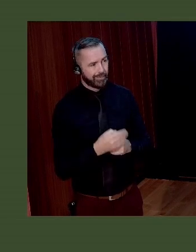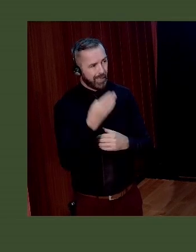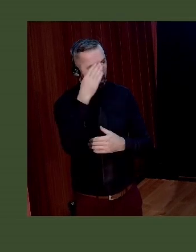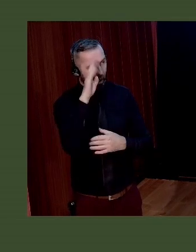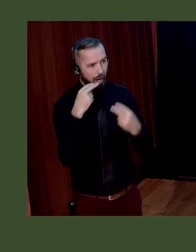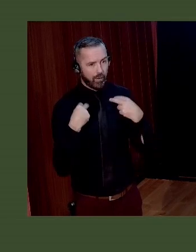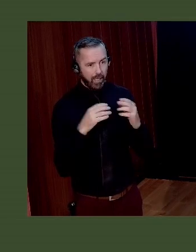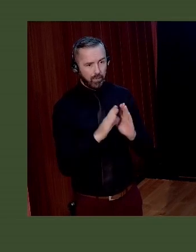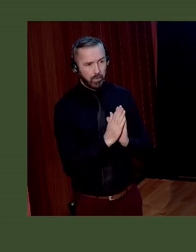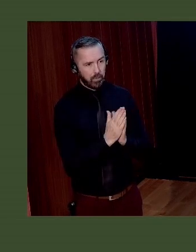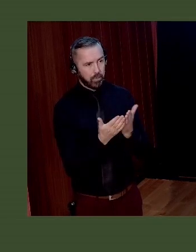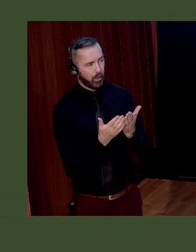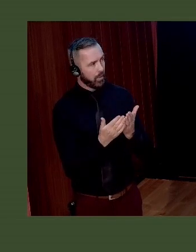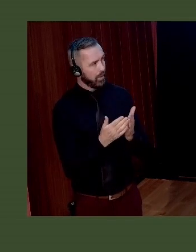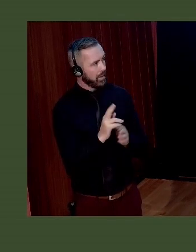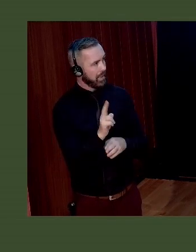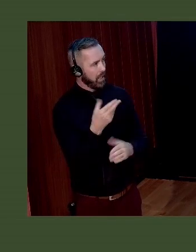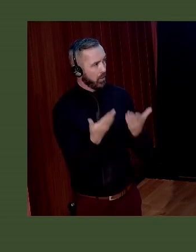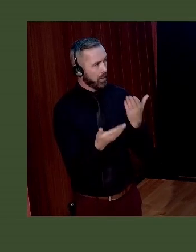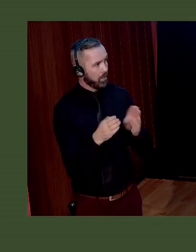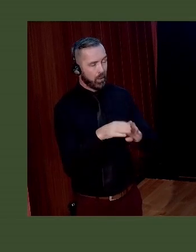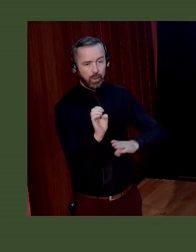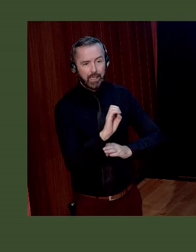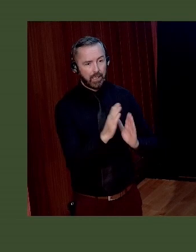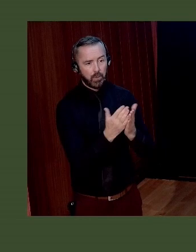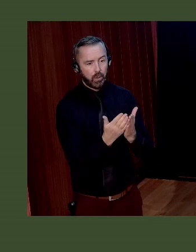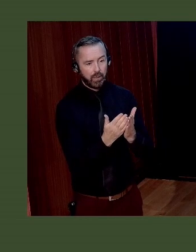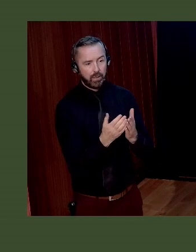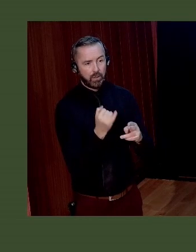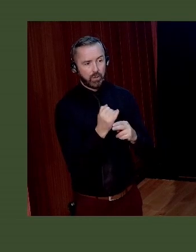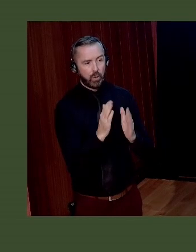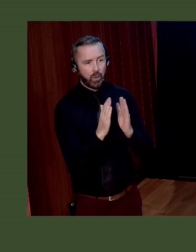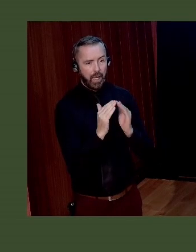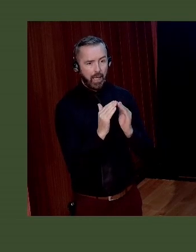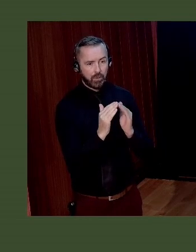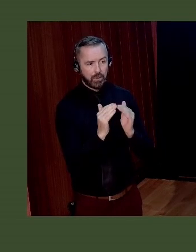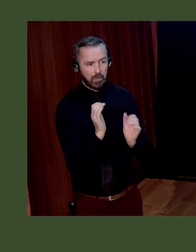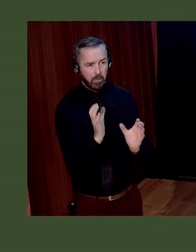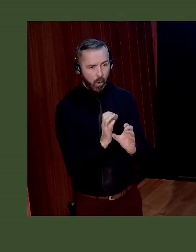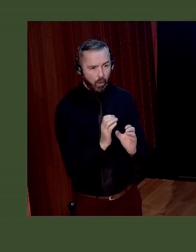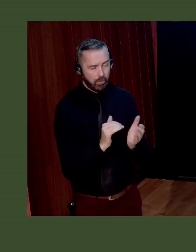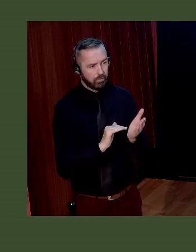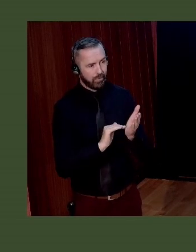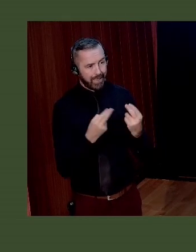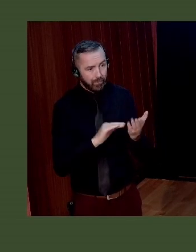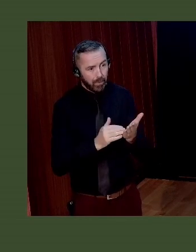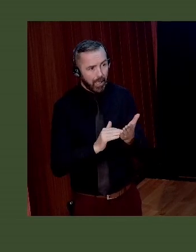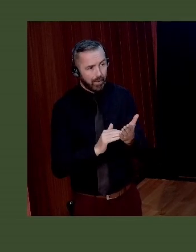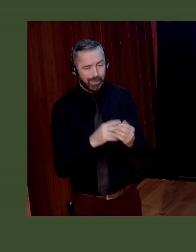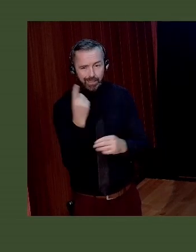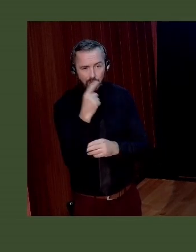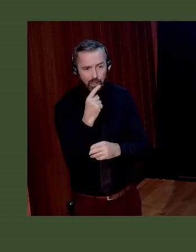Irish language textbooks could not be compared with English textbooks. The schoolhouses were small, depressing, in bad repair, unsanitary and poorly